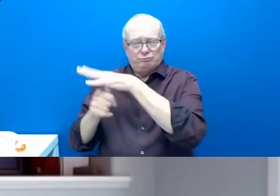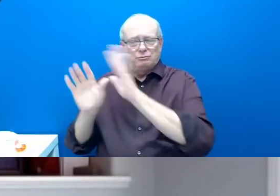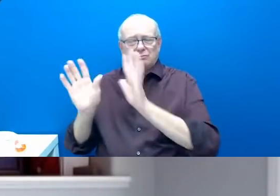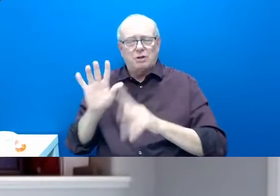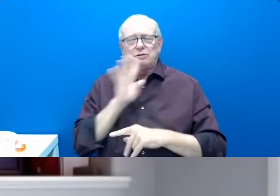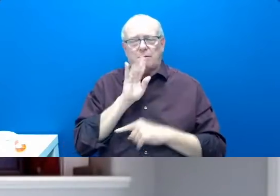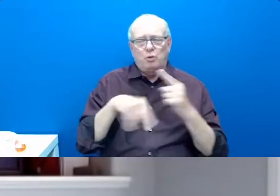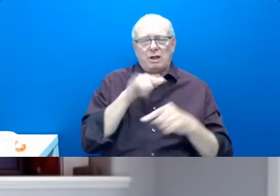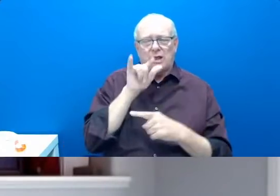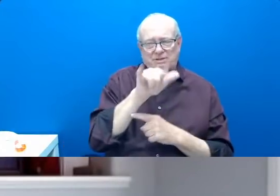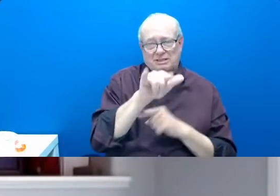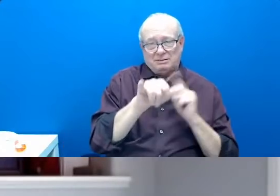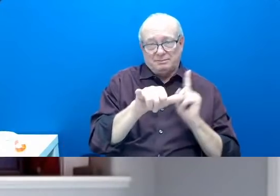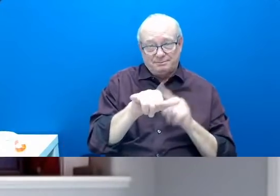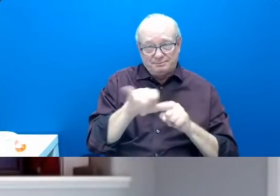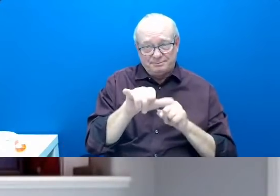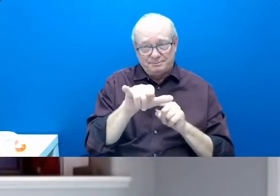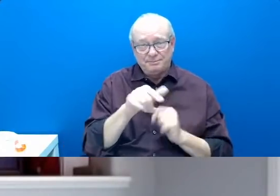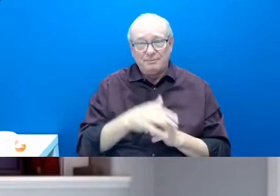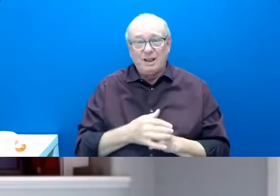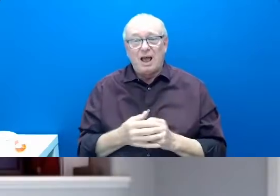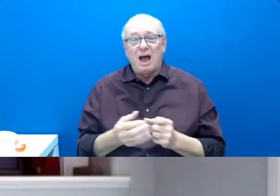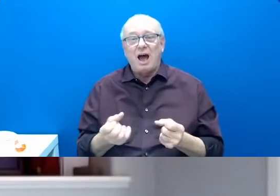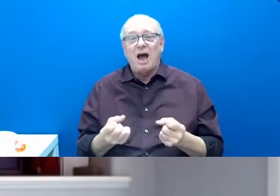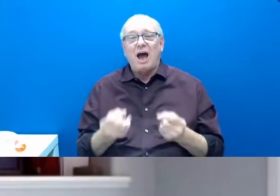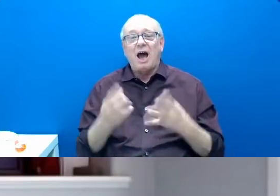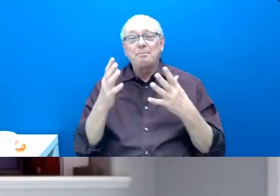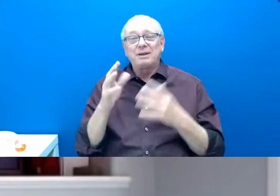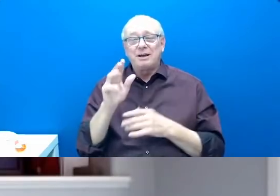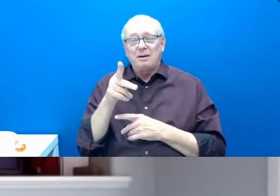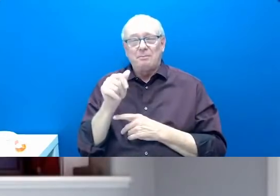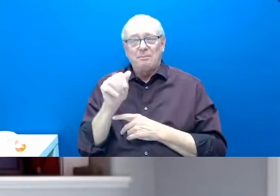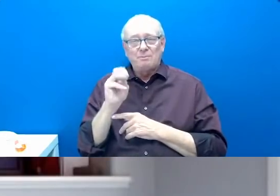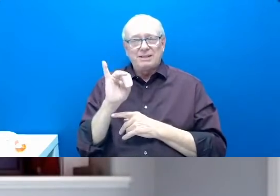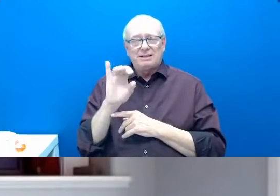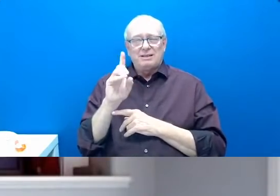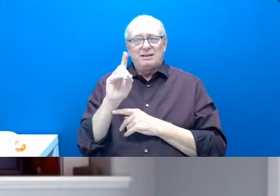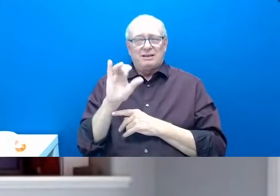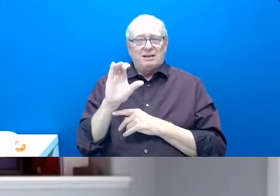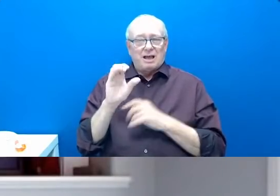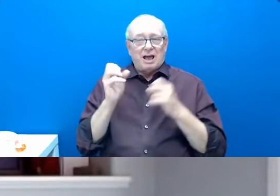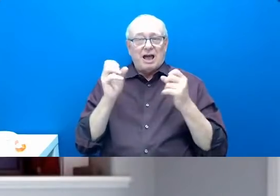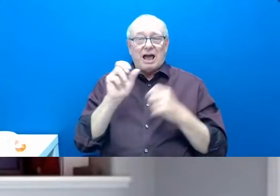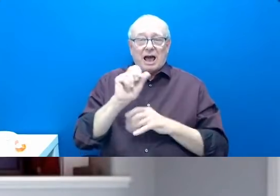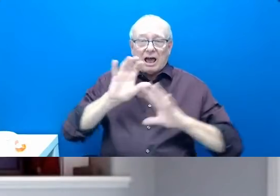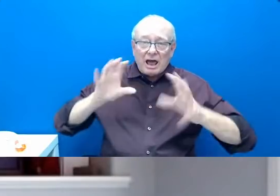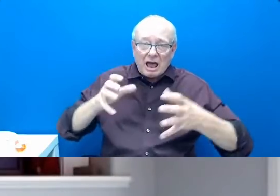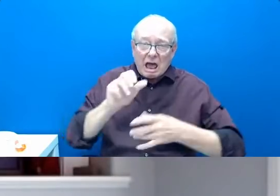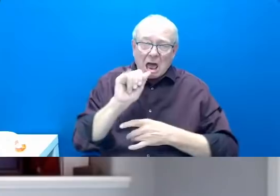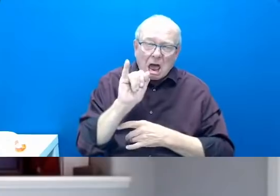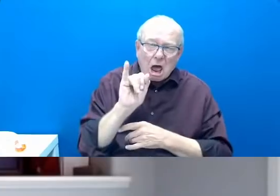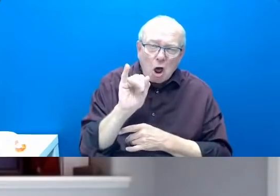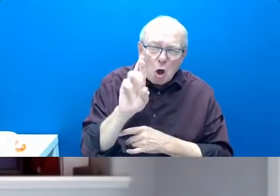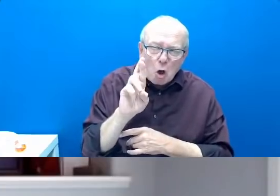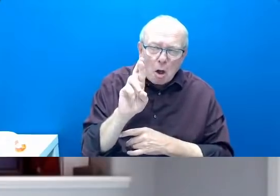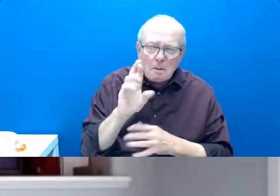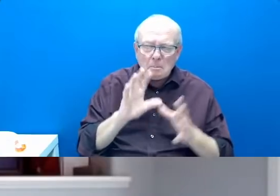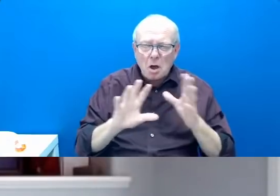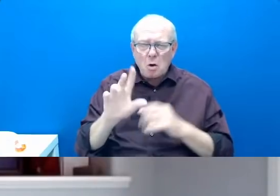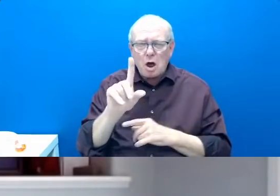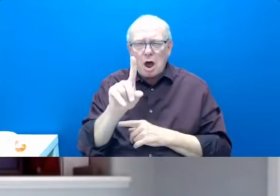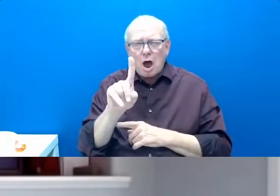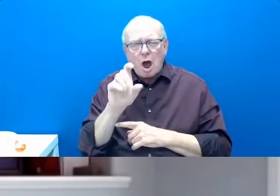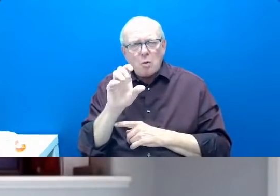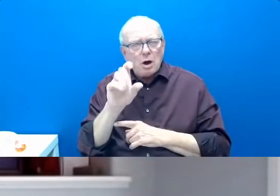personnel staff we have for a medical crew within Alberta, but I wouldn't be surprised if the pool was around 100 to 200, for